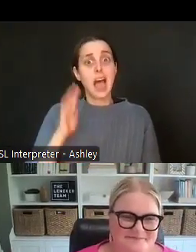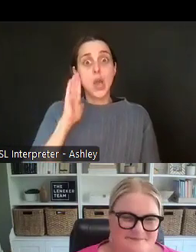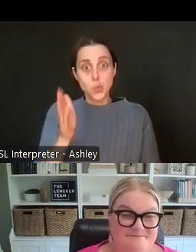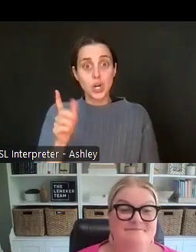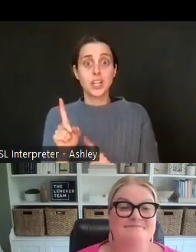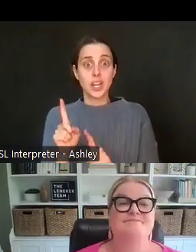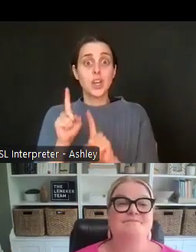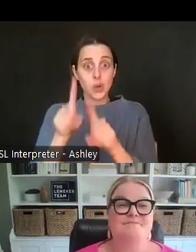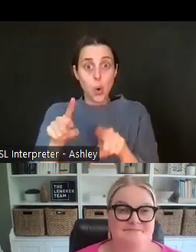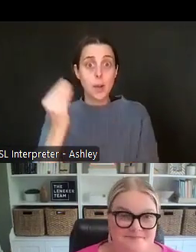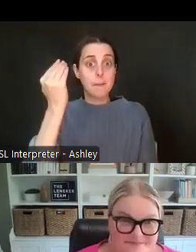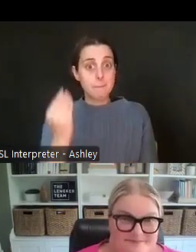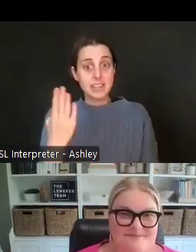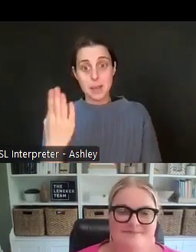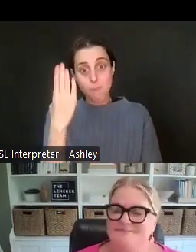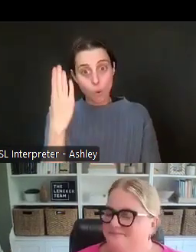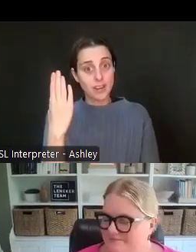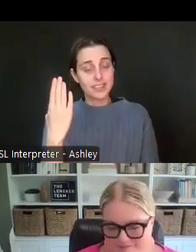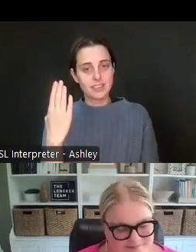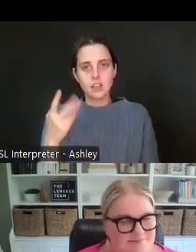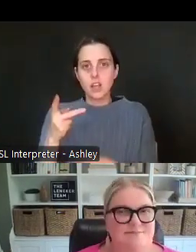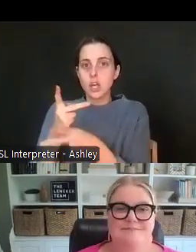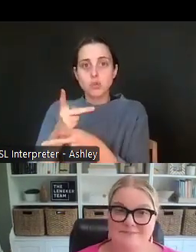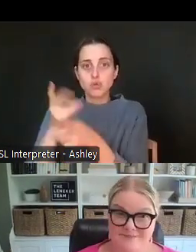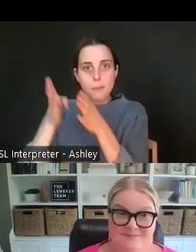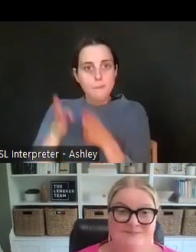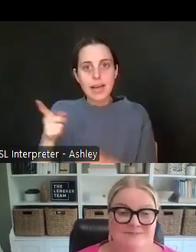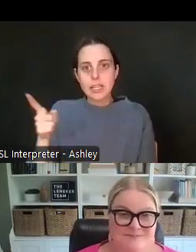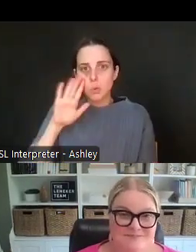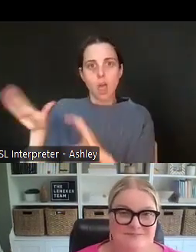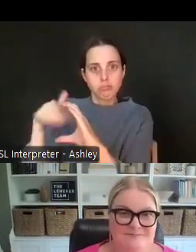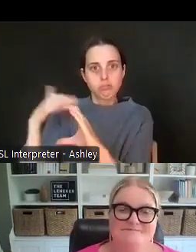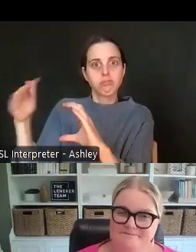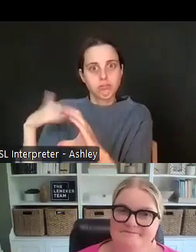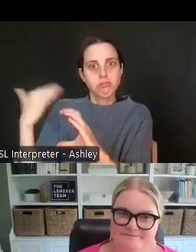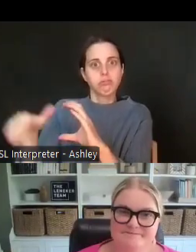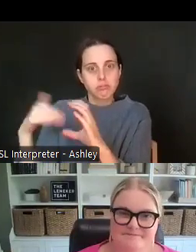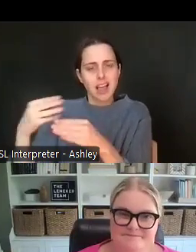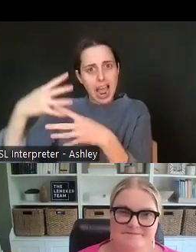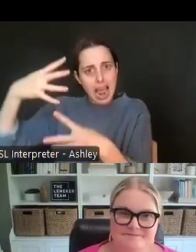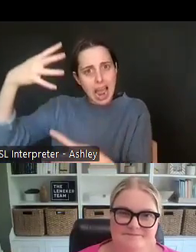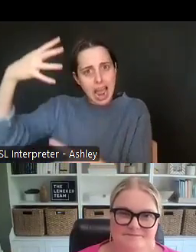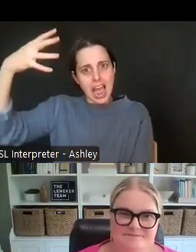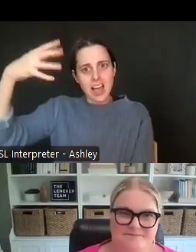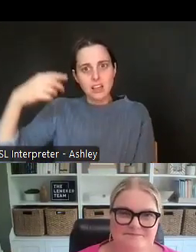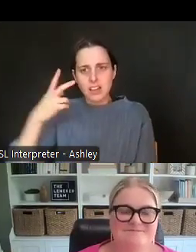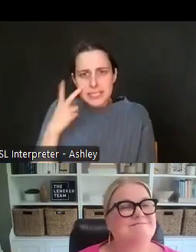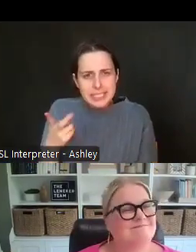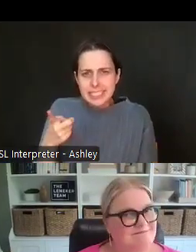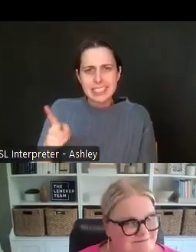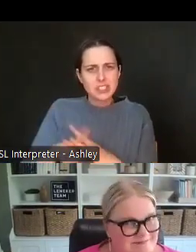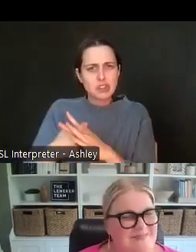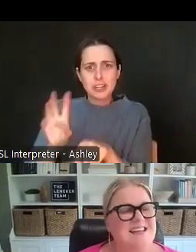the morning, and I swear the supervisors sent me so many emails, and you could see they started at like